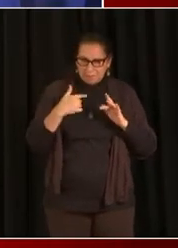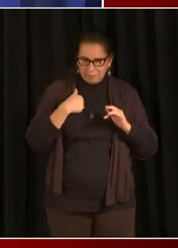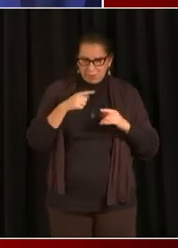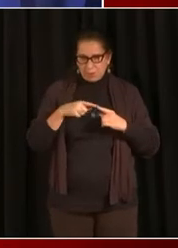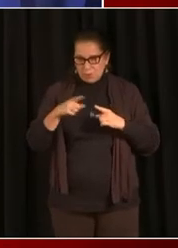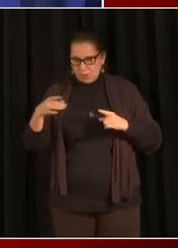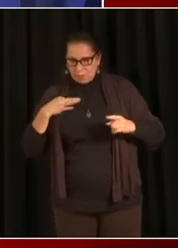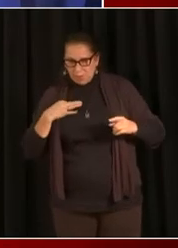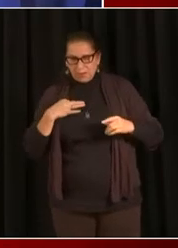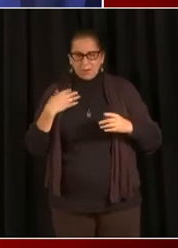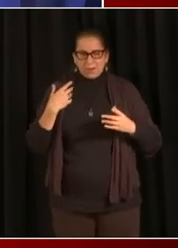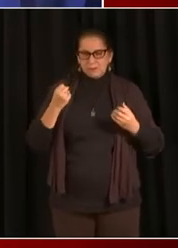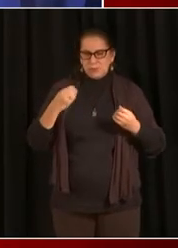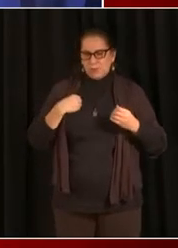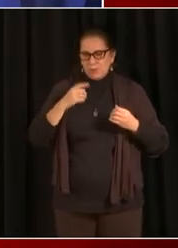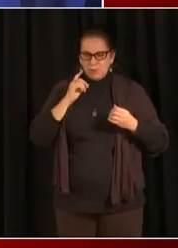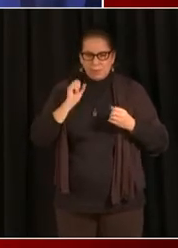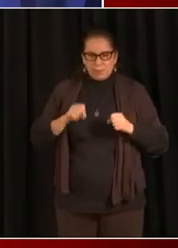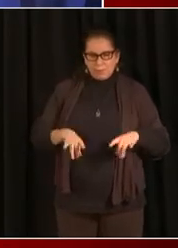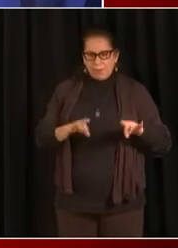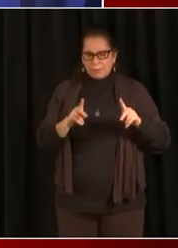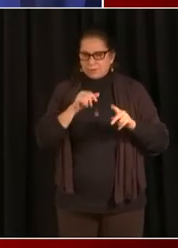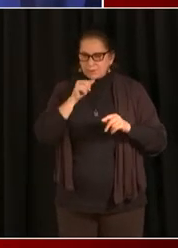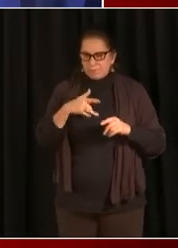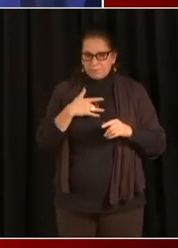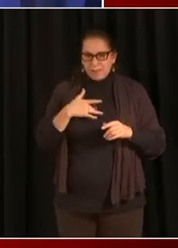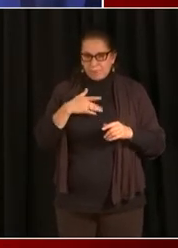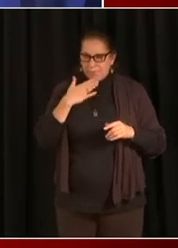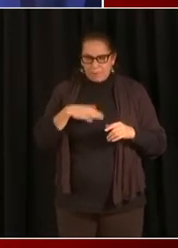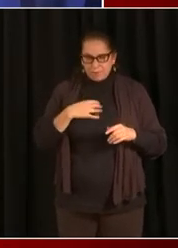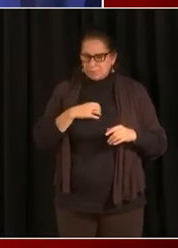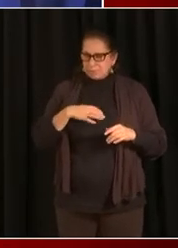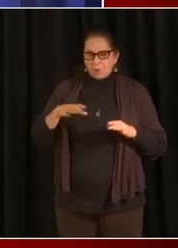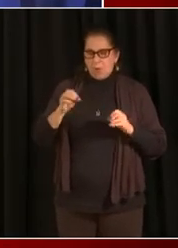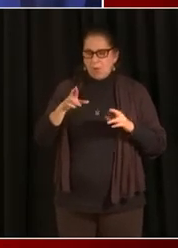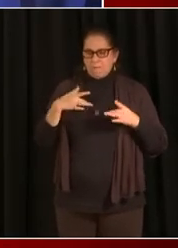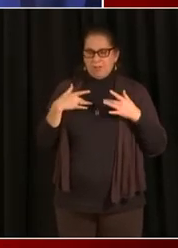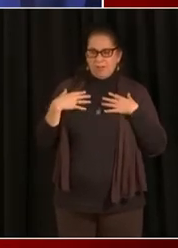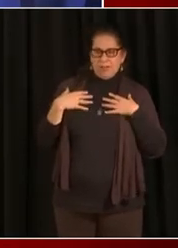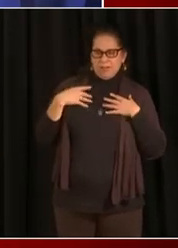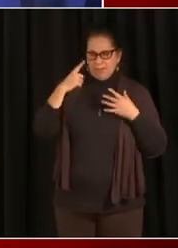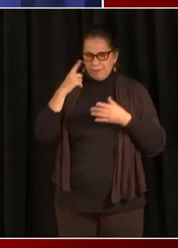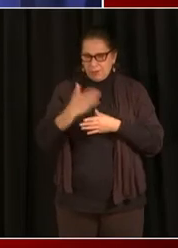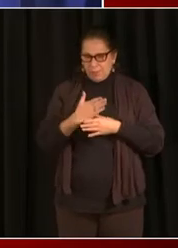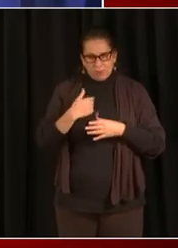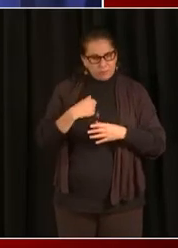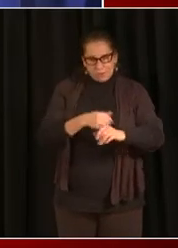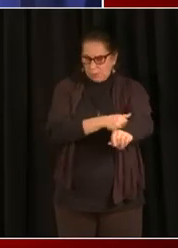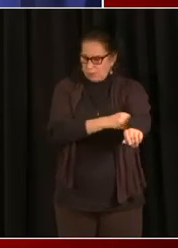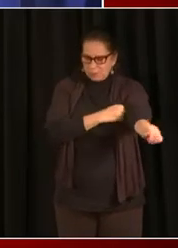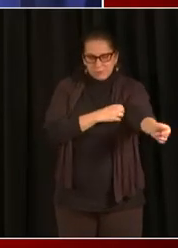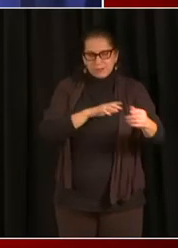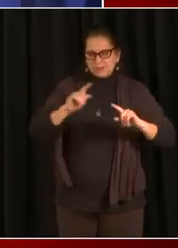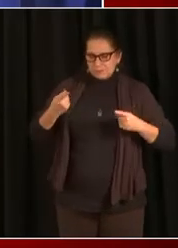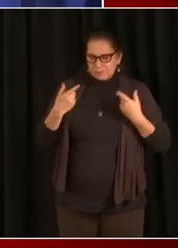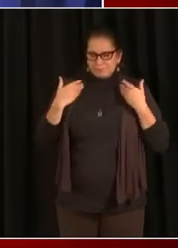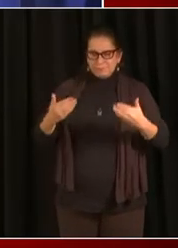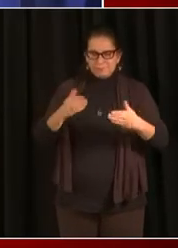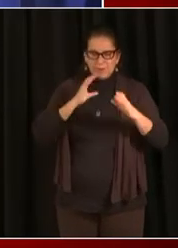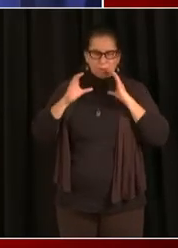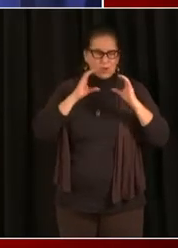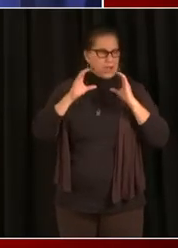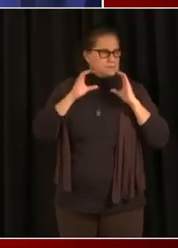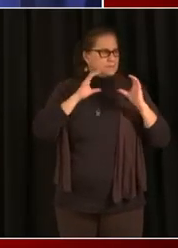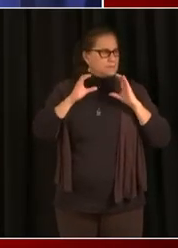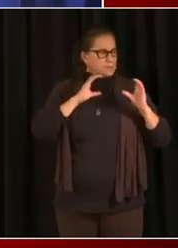no problem with you emailing us, by no means at all. It's a retail bridge fund. This is how we're tracking communication as well,